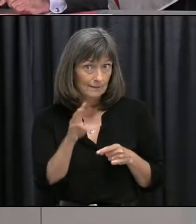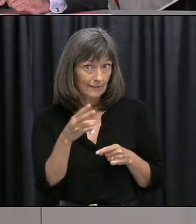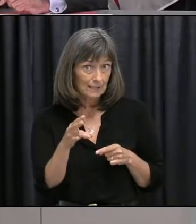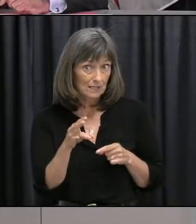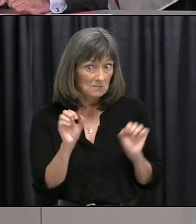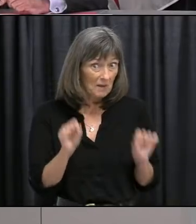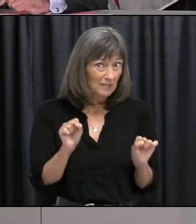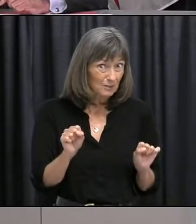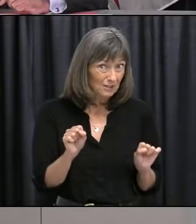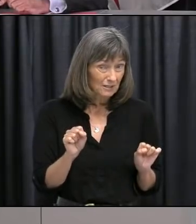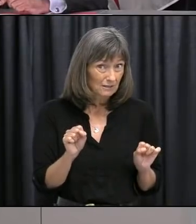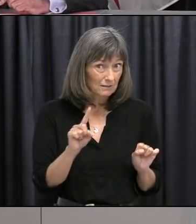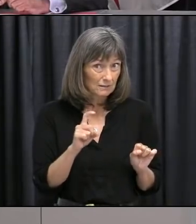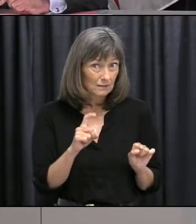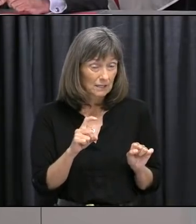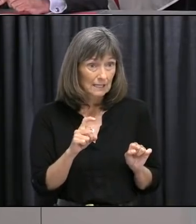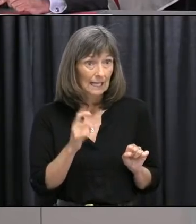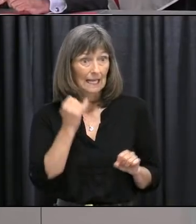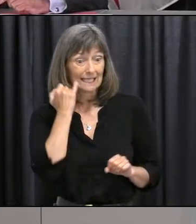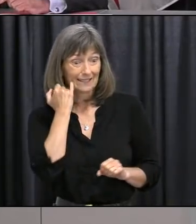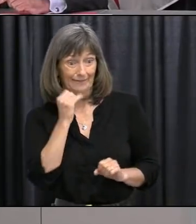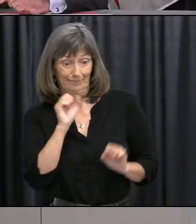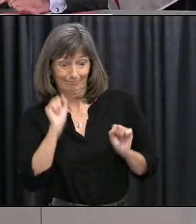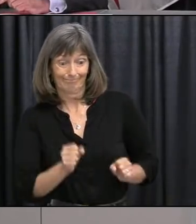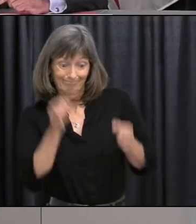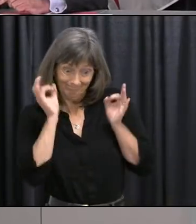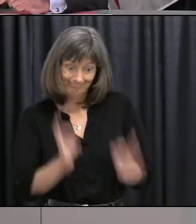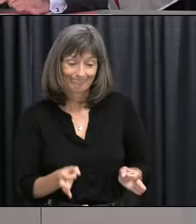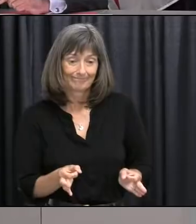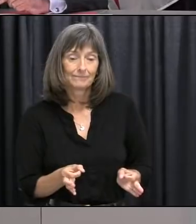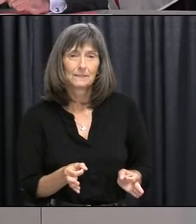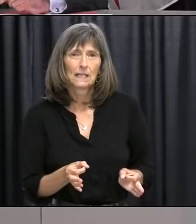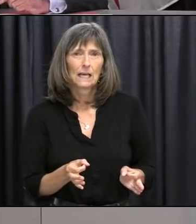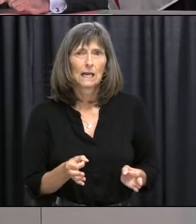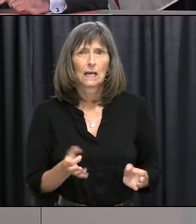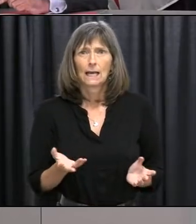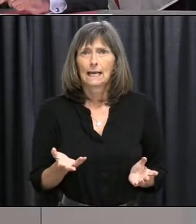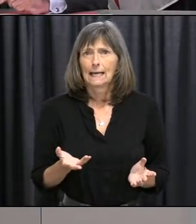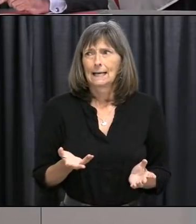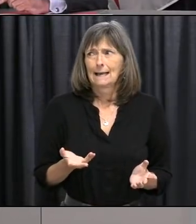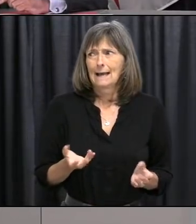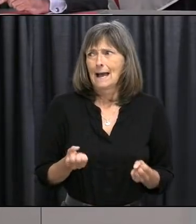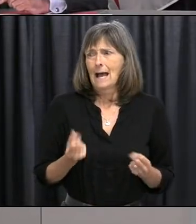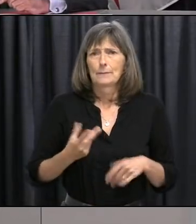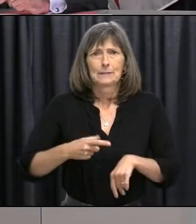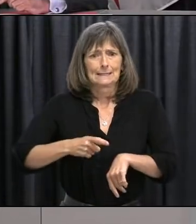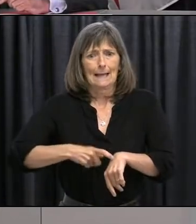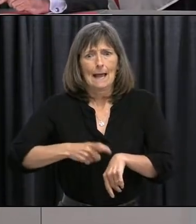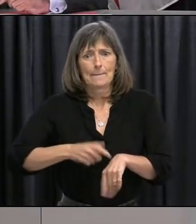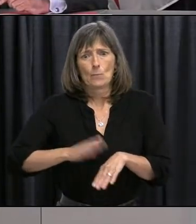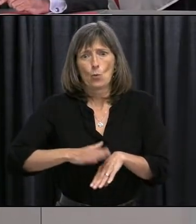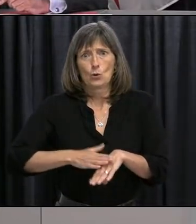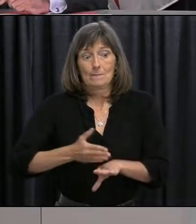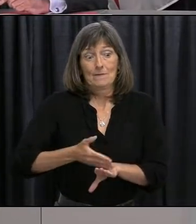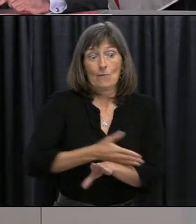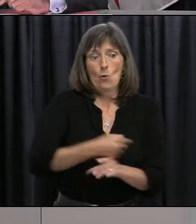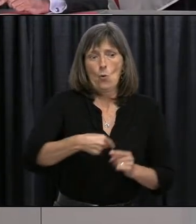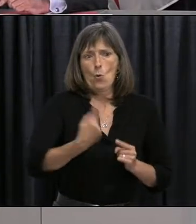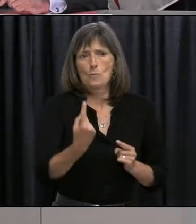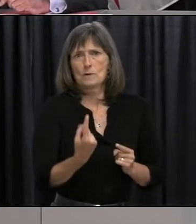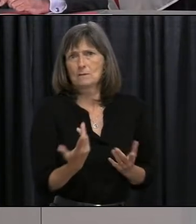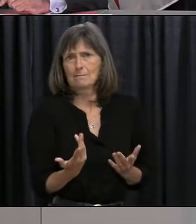July 17th? And if that decision is made, how much of a warning in terms